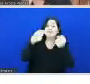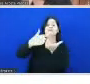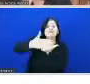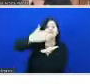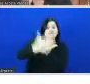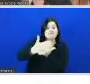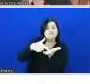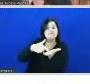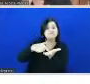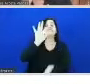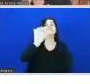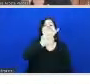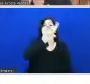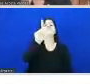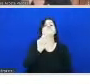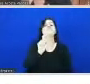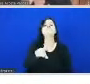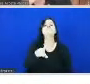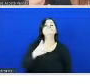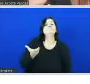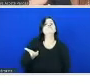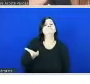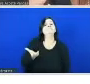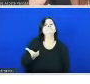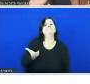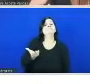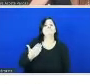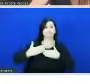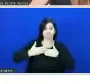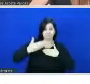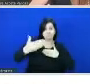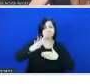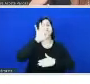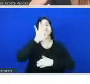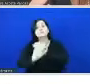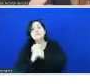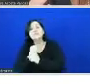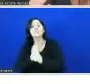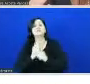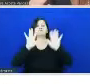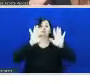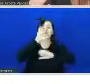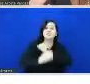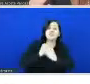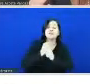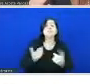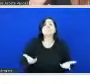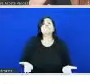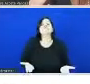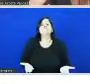time horizon. We have immense need that we have just documented across all of our speakers, and now is really the